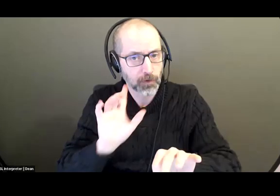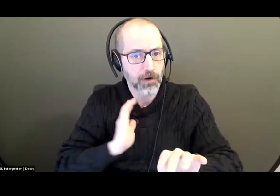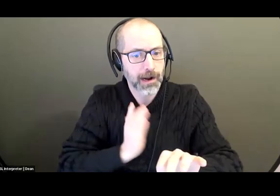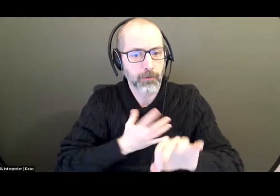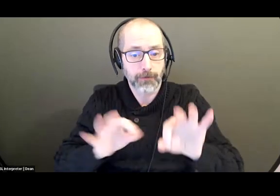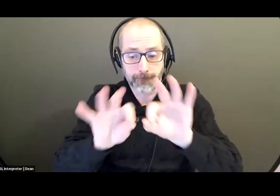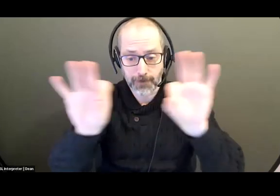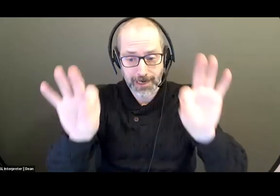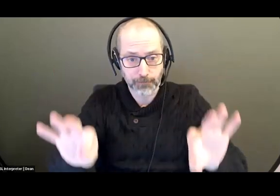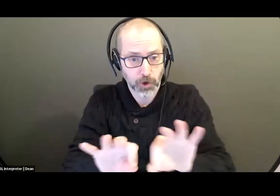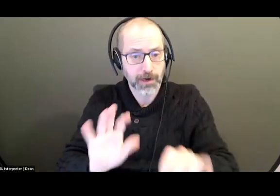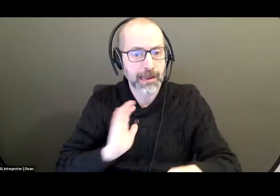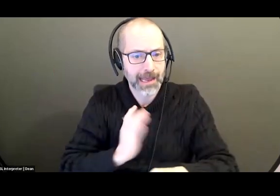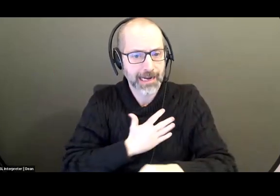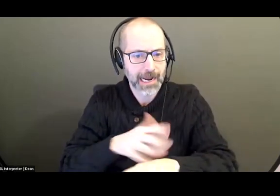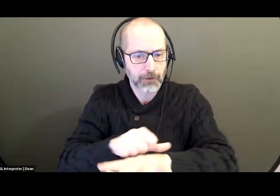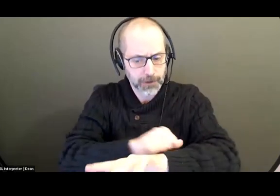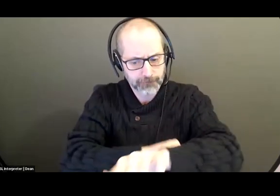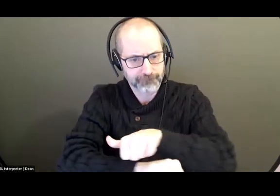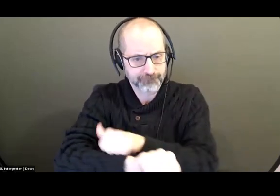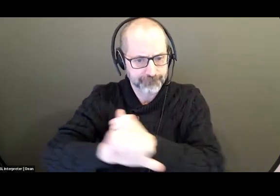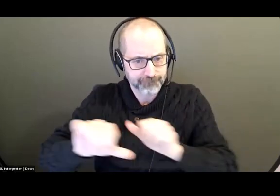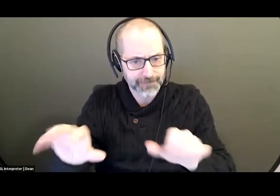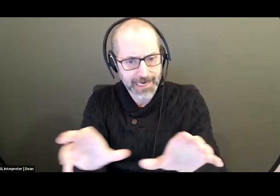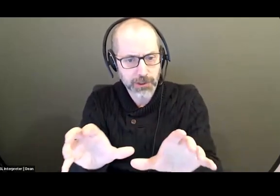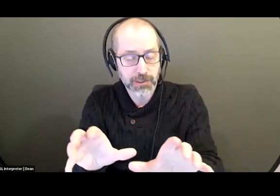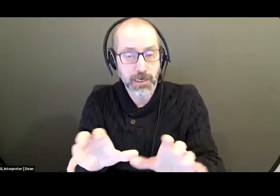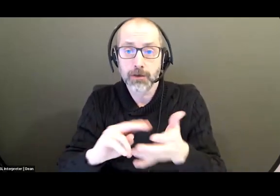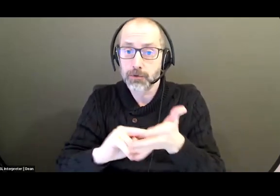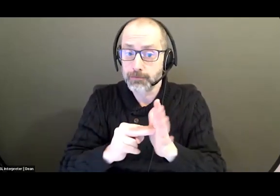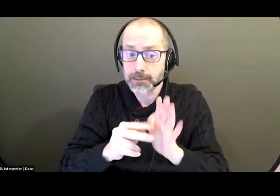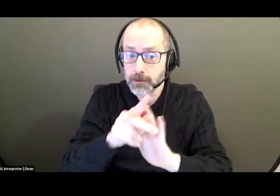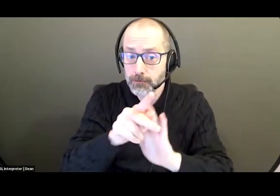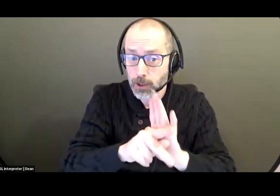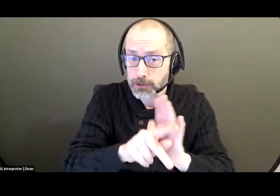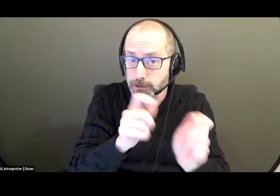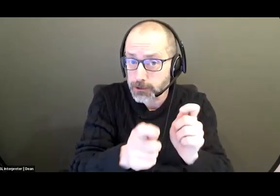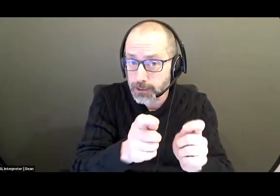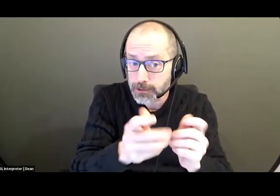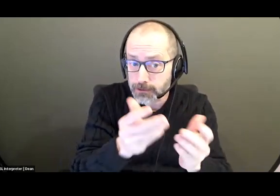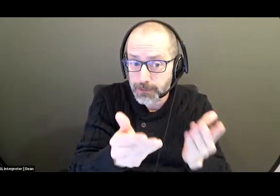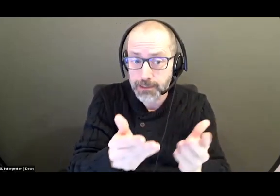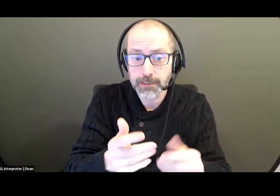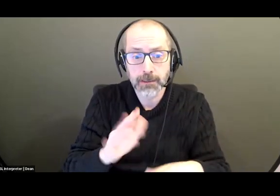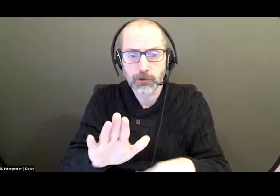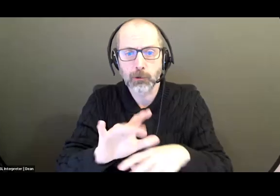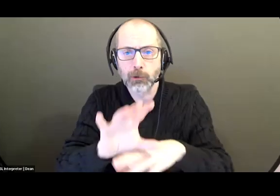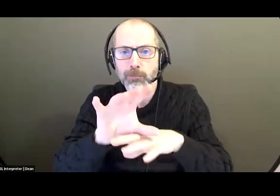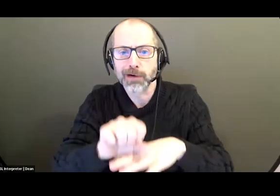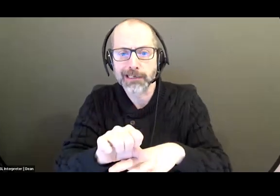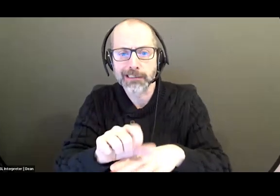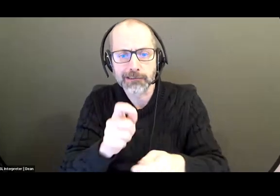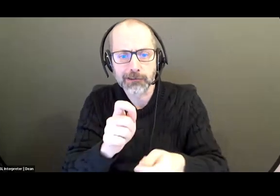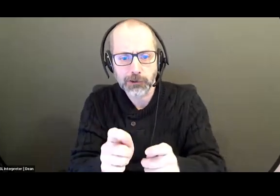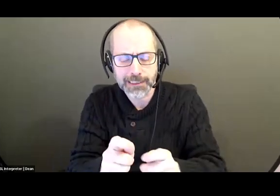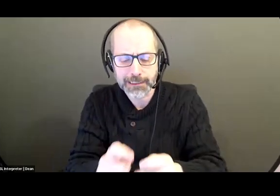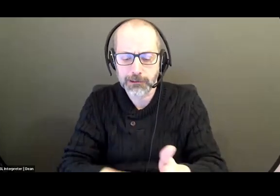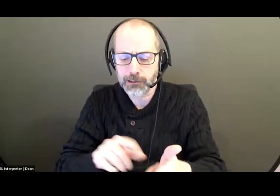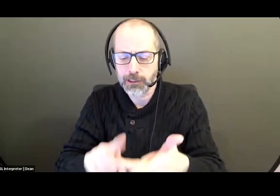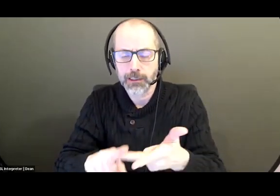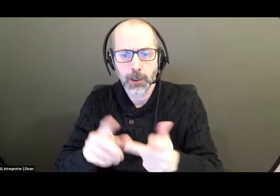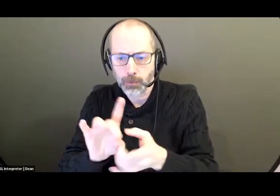just described, and how that's important to the framework and action. In healthcare, that could mean